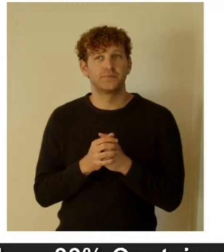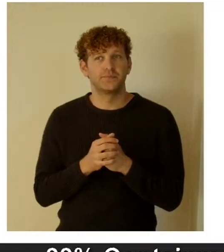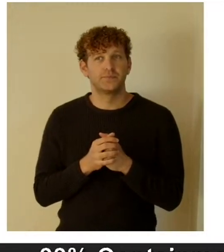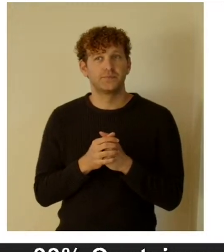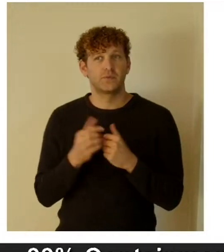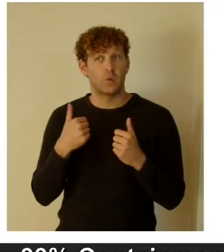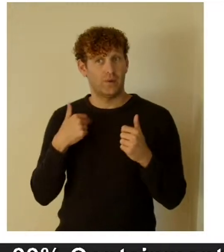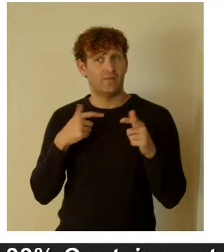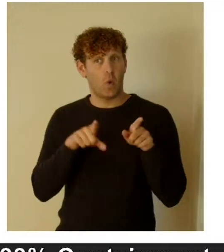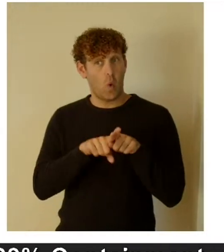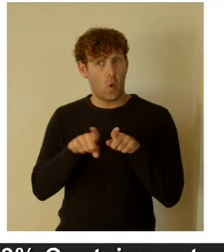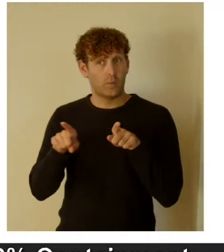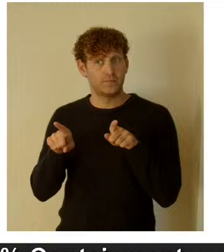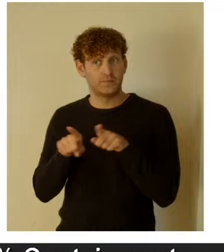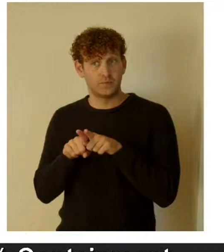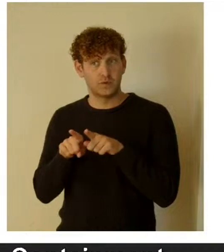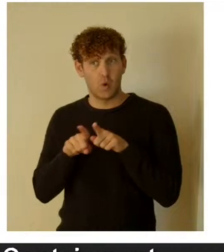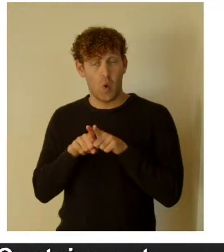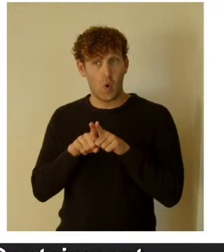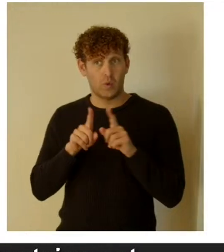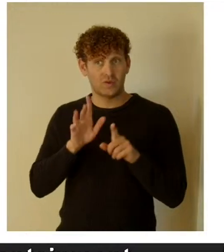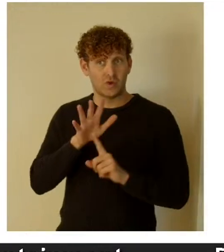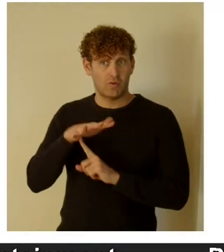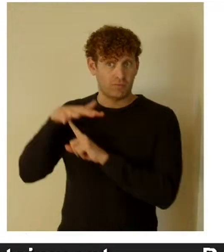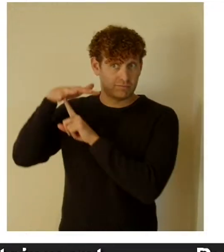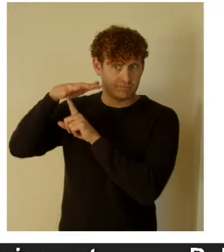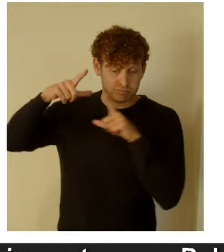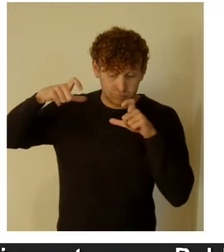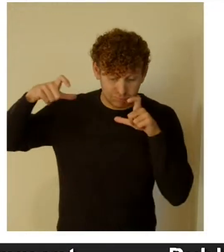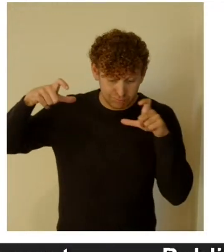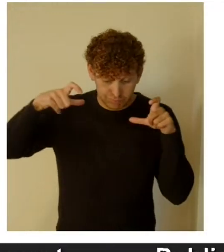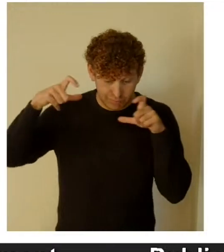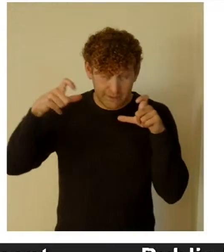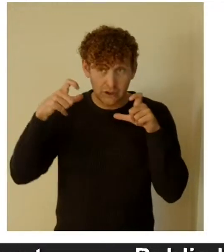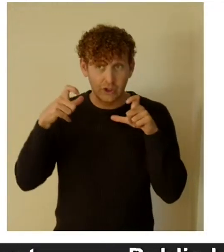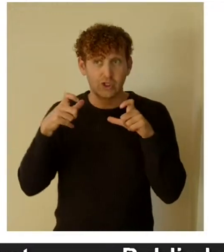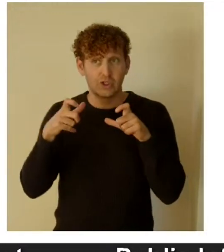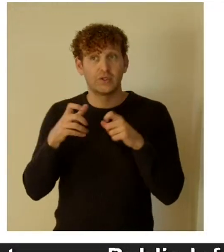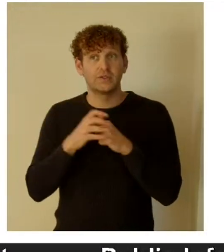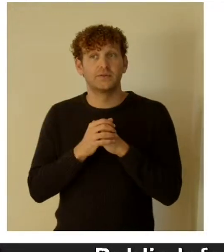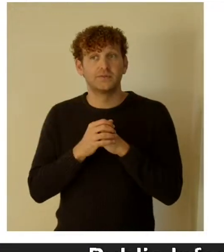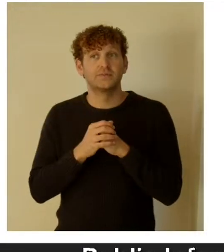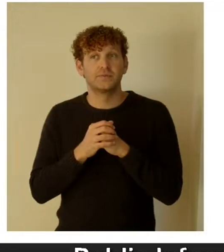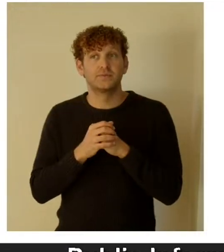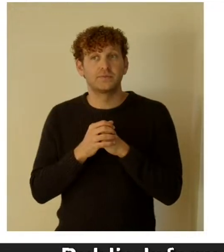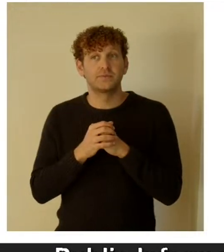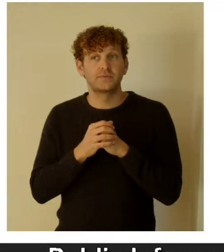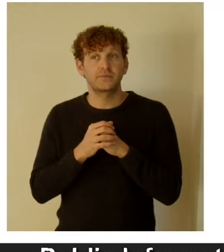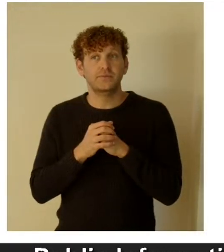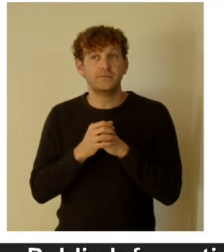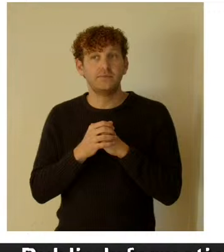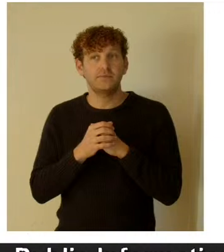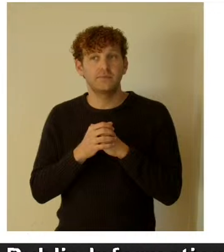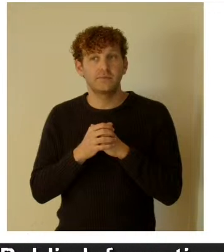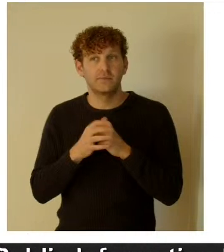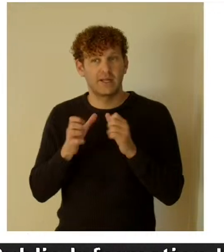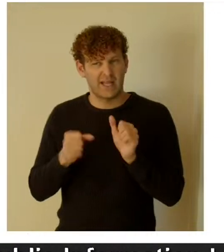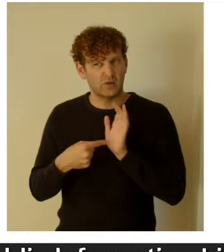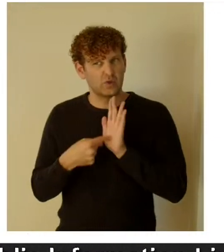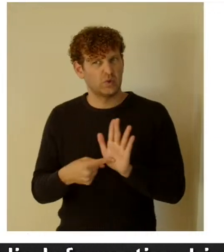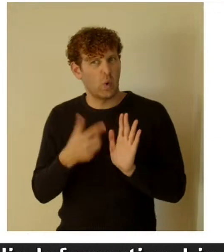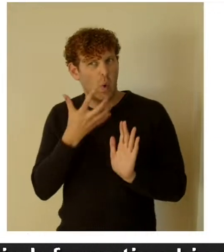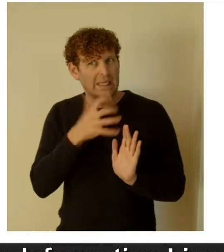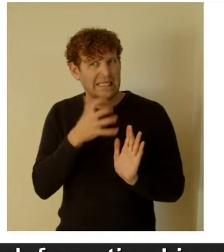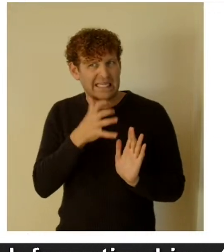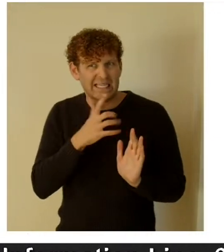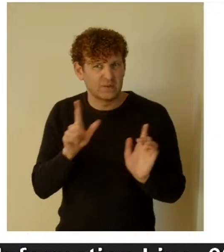until those areas are completely searched and dealt with, it may take heavy equipment to get to the seat of some of those fires out